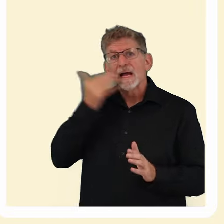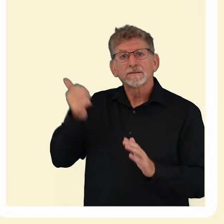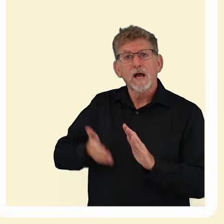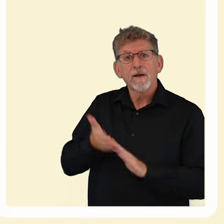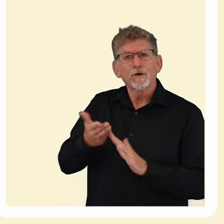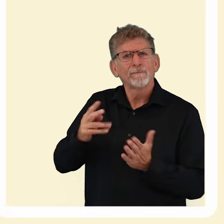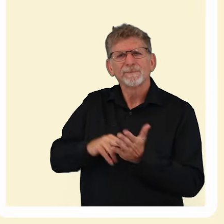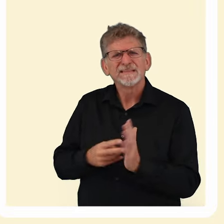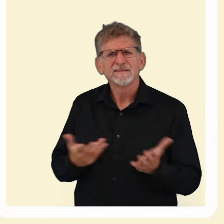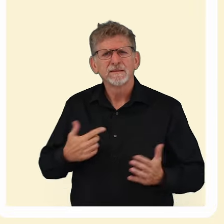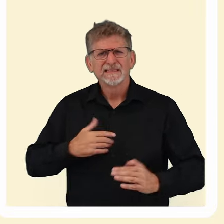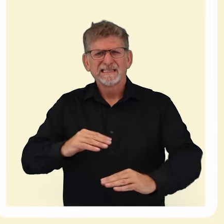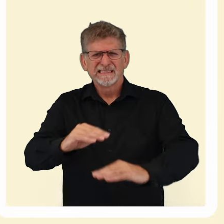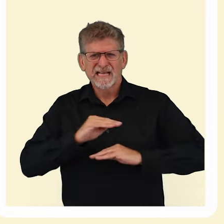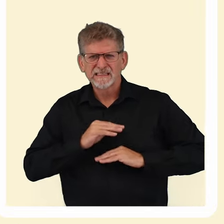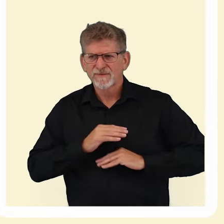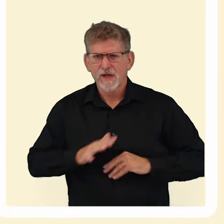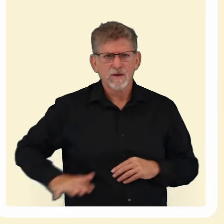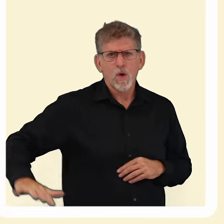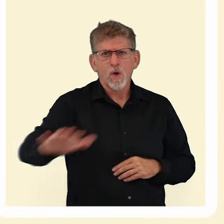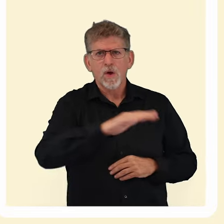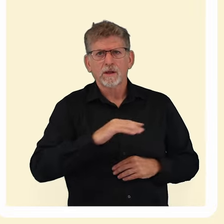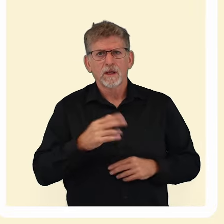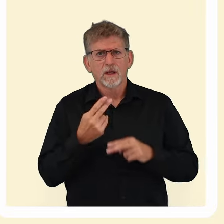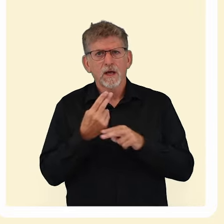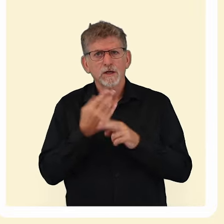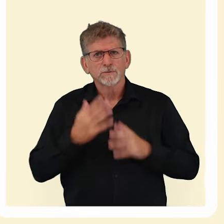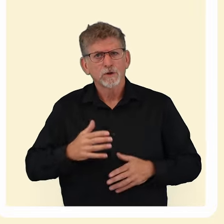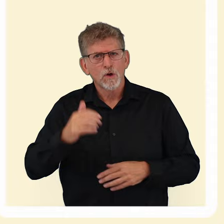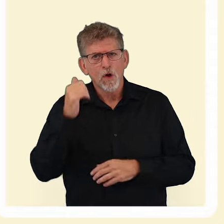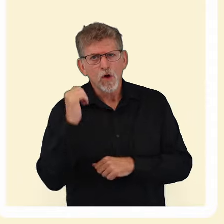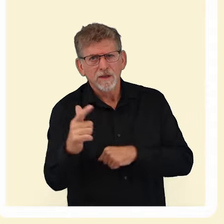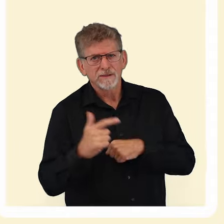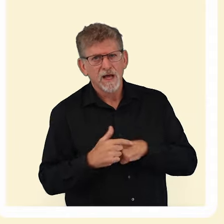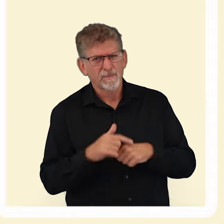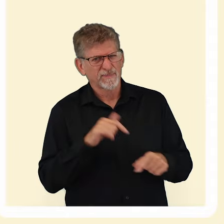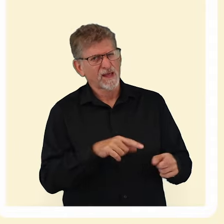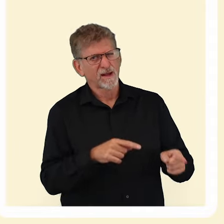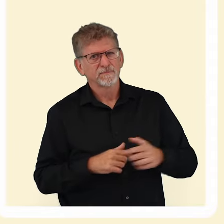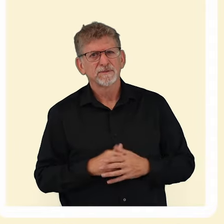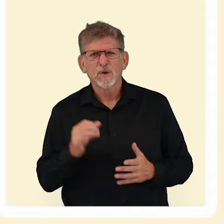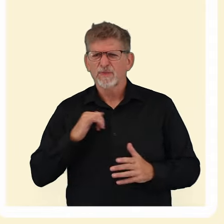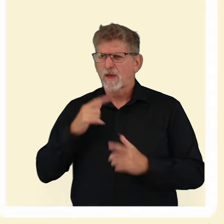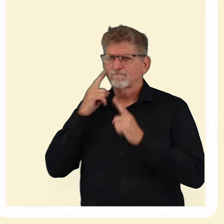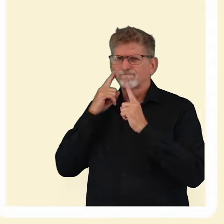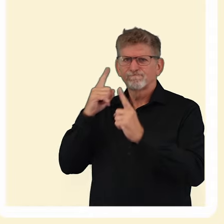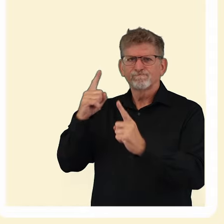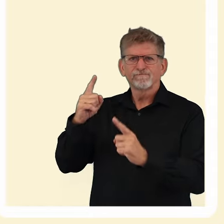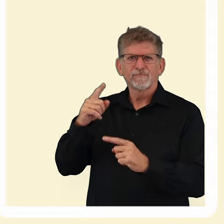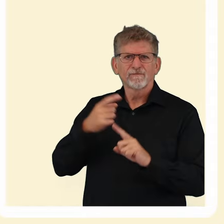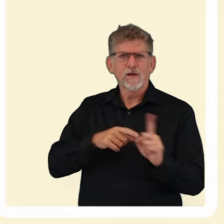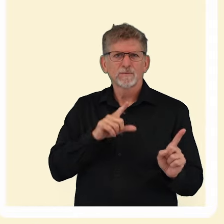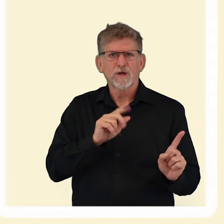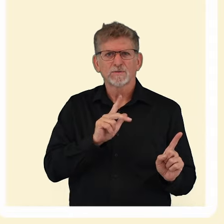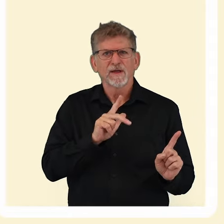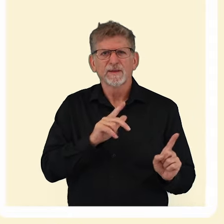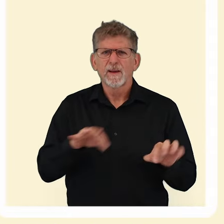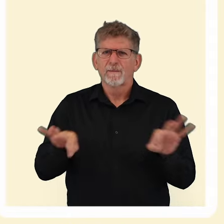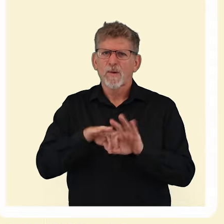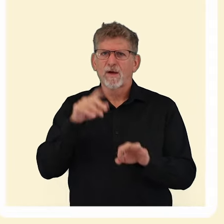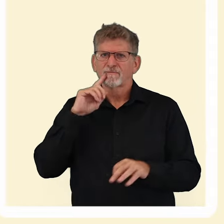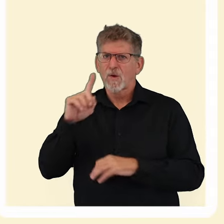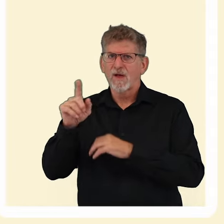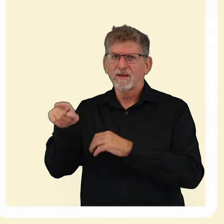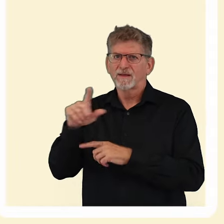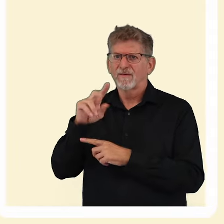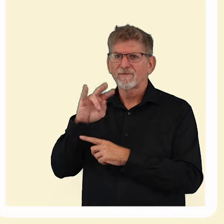from 2023. So it was a very important year for VRL. And Cal? And on my side, I would just like to add, I